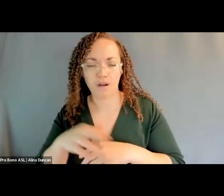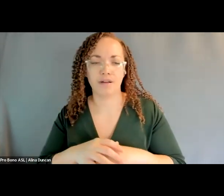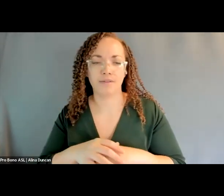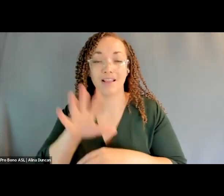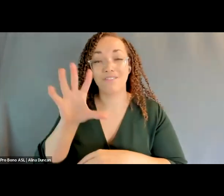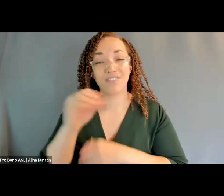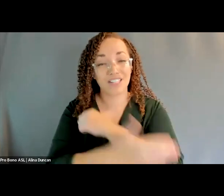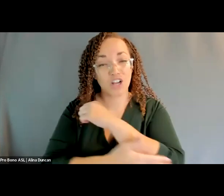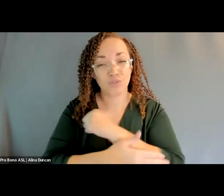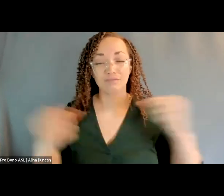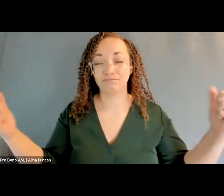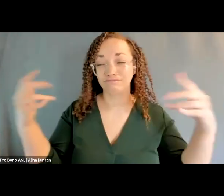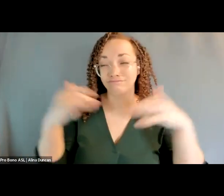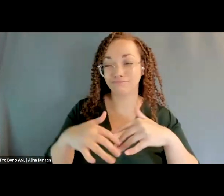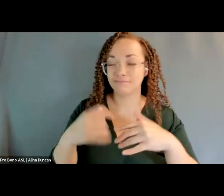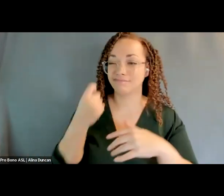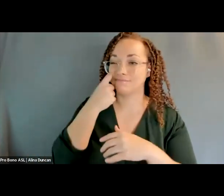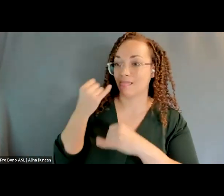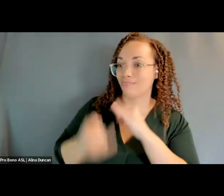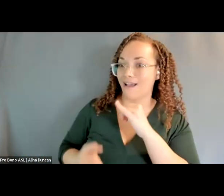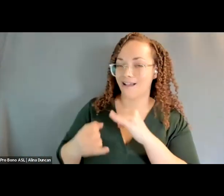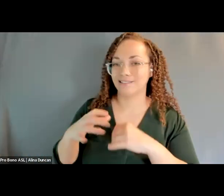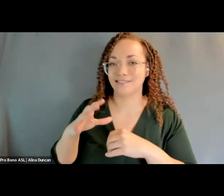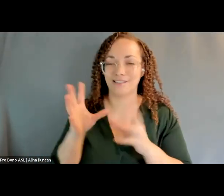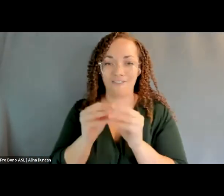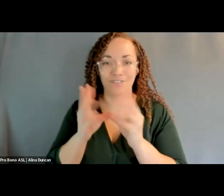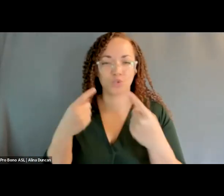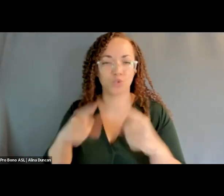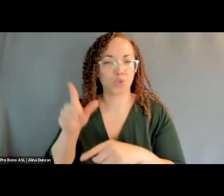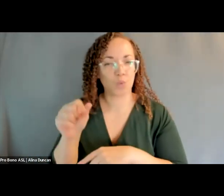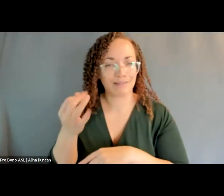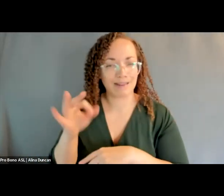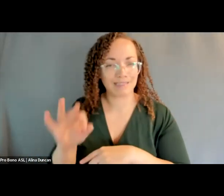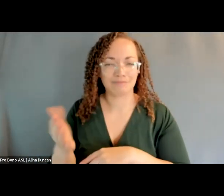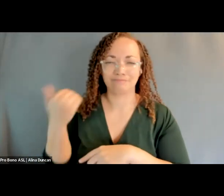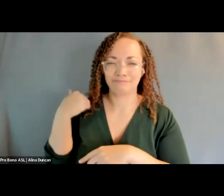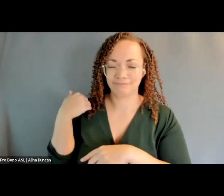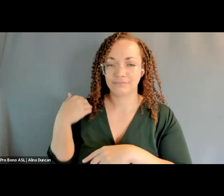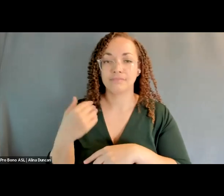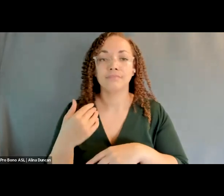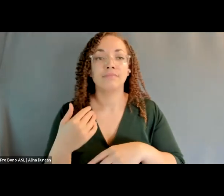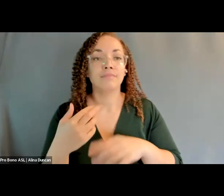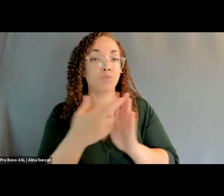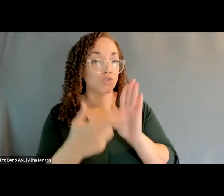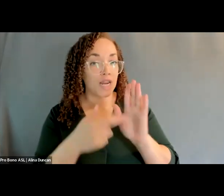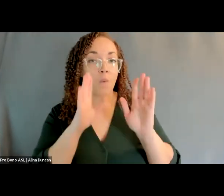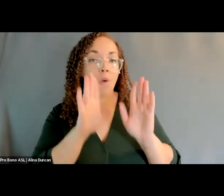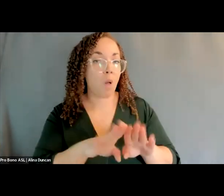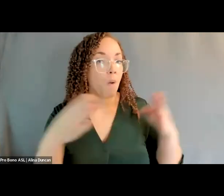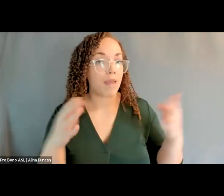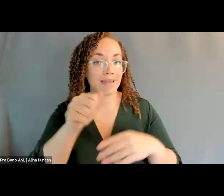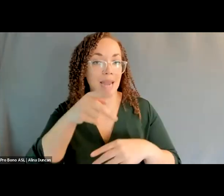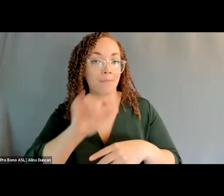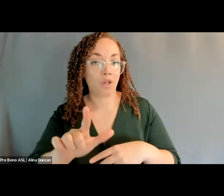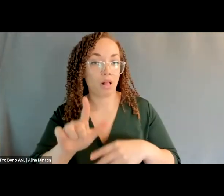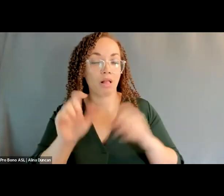2019. Registration and scholarship applications will open in April, and you can find more information and travel discounts at the link